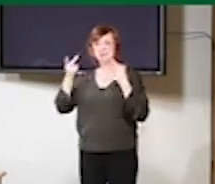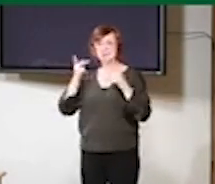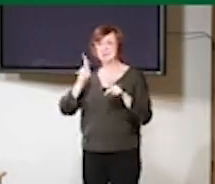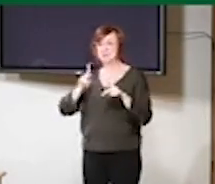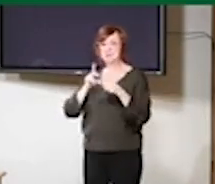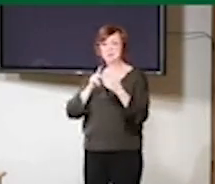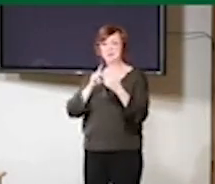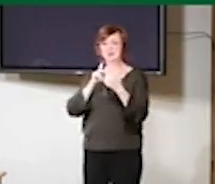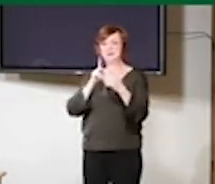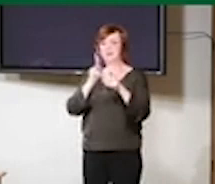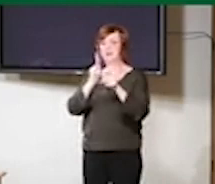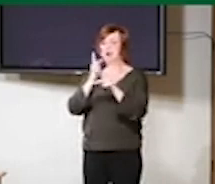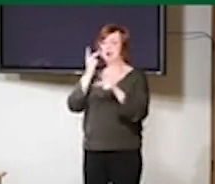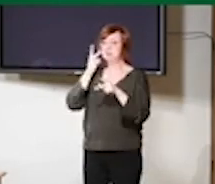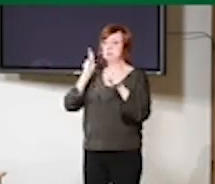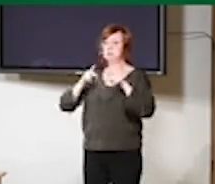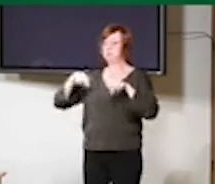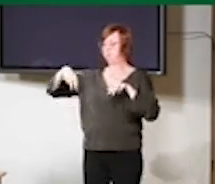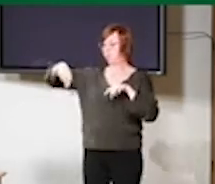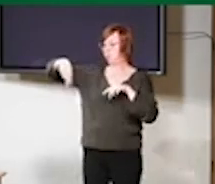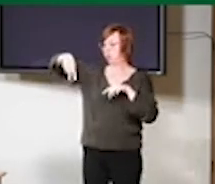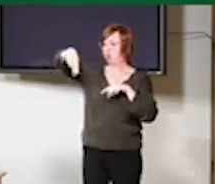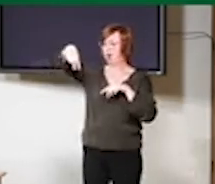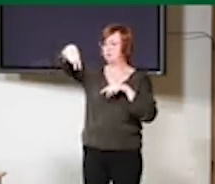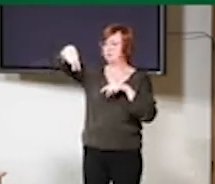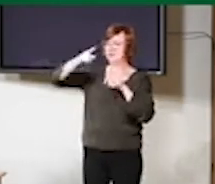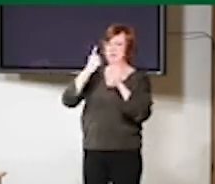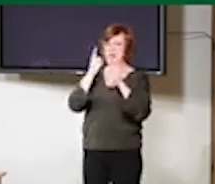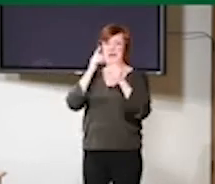Figuratively, literally, as you see people walking, they'll move out of each other's way,